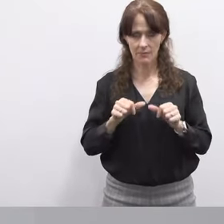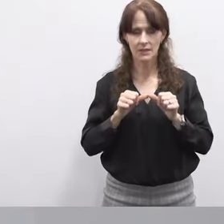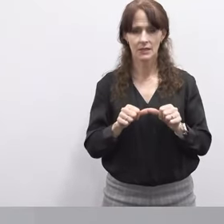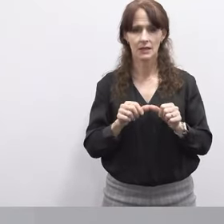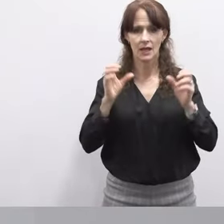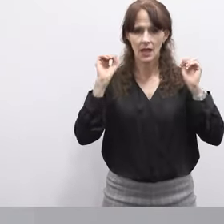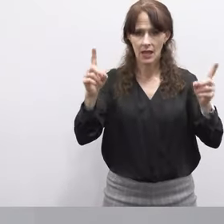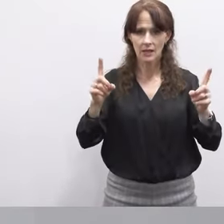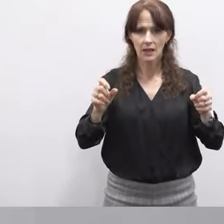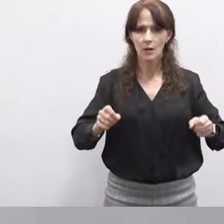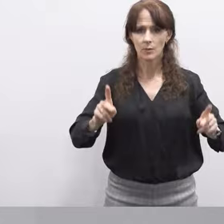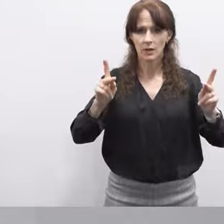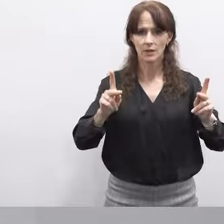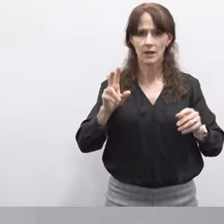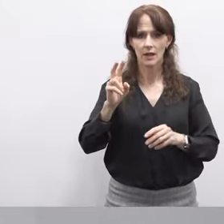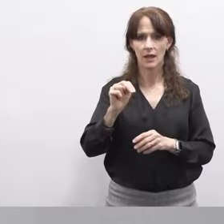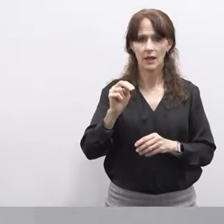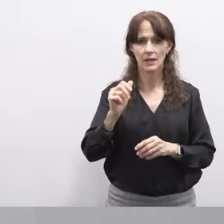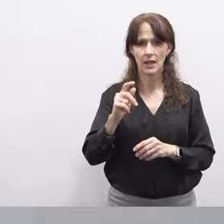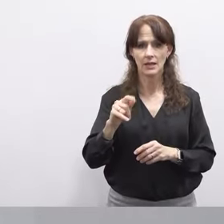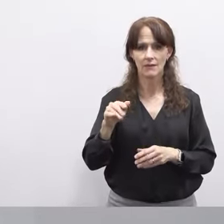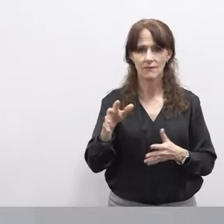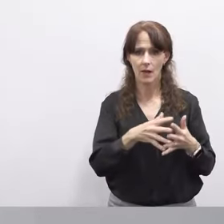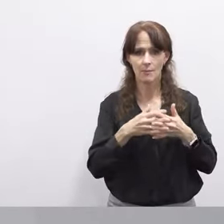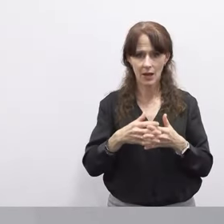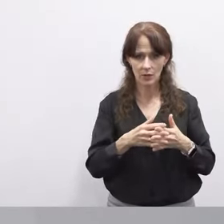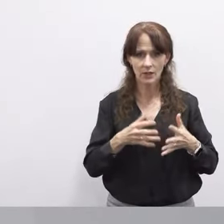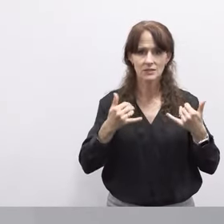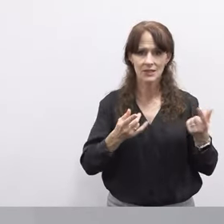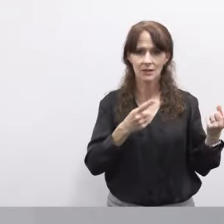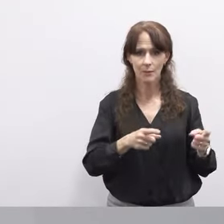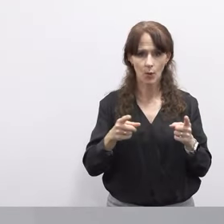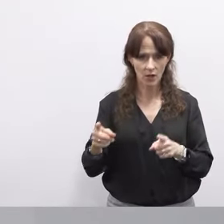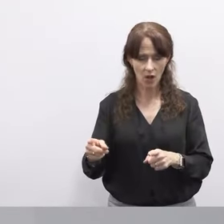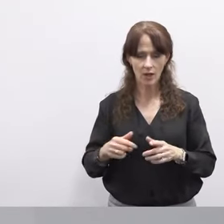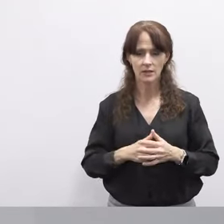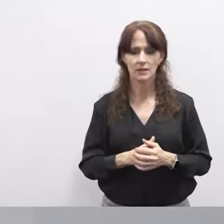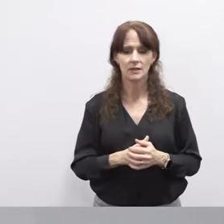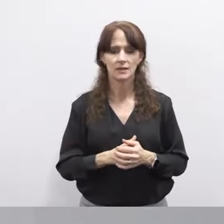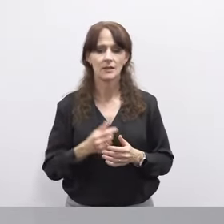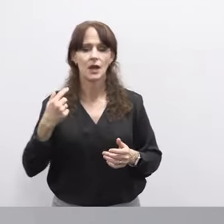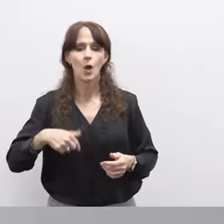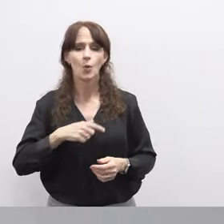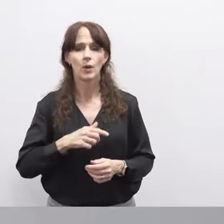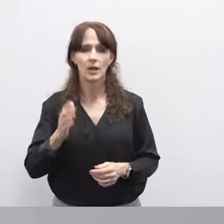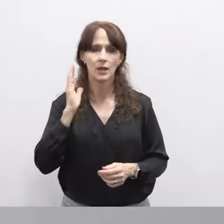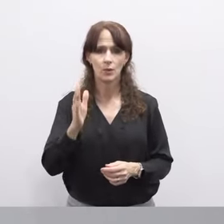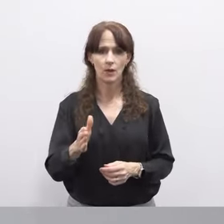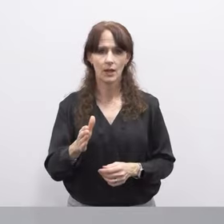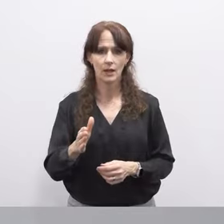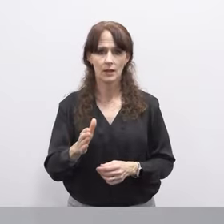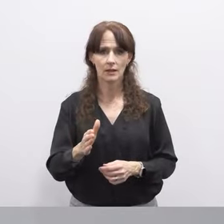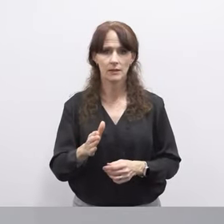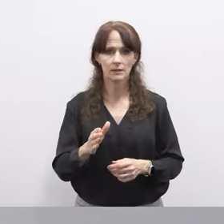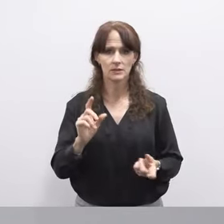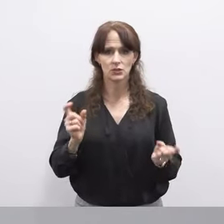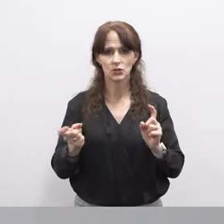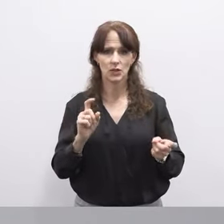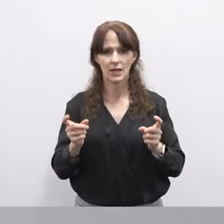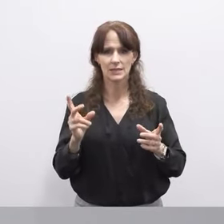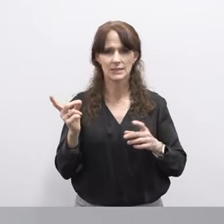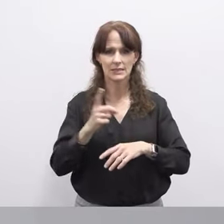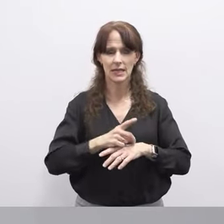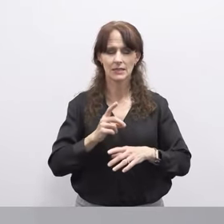Our educational opportunities for Native American meetings are still going on. And we will push back the dates on our